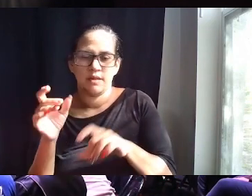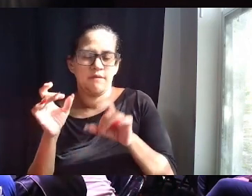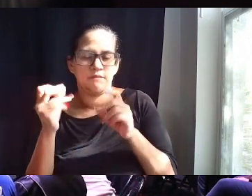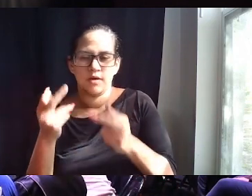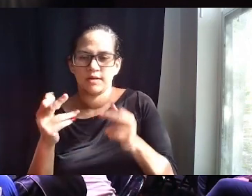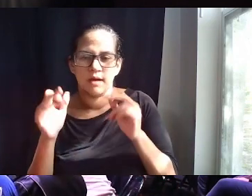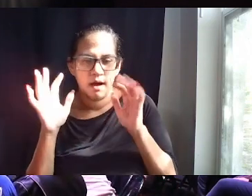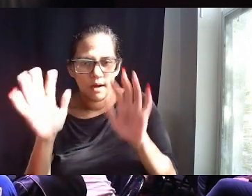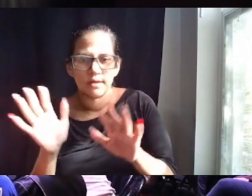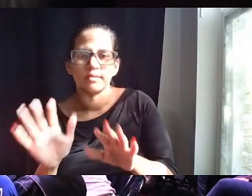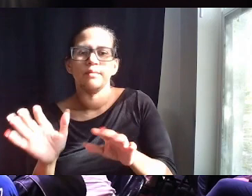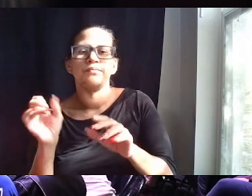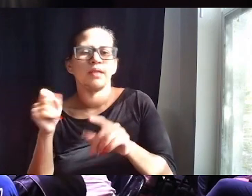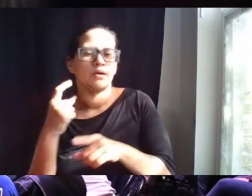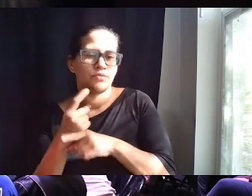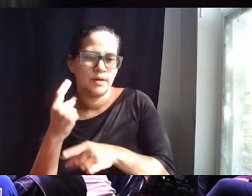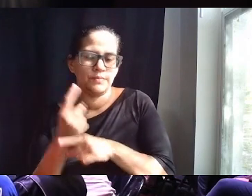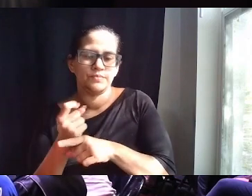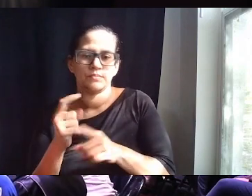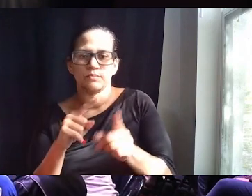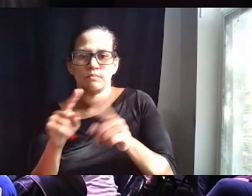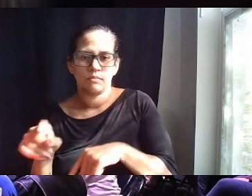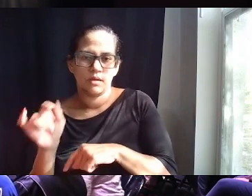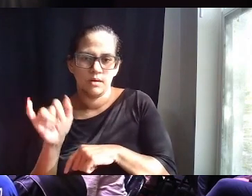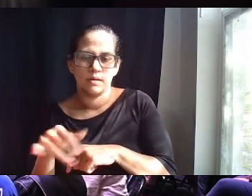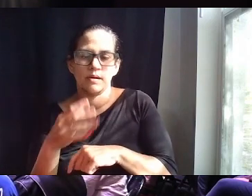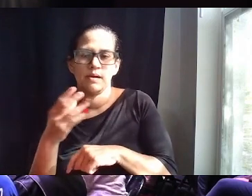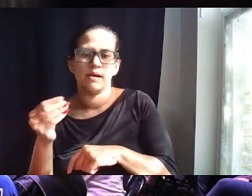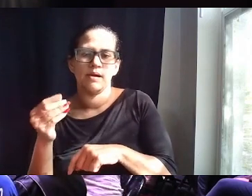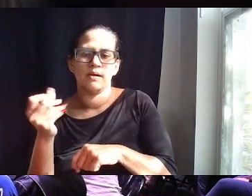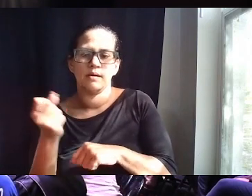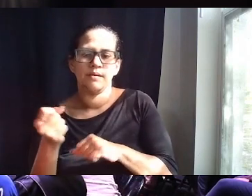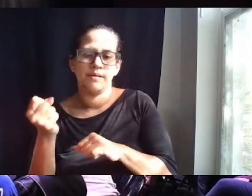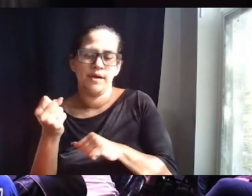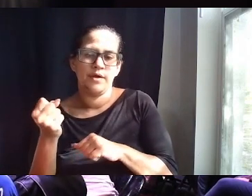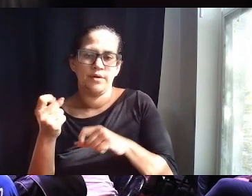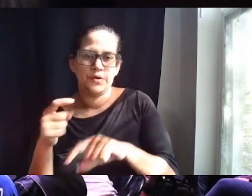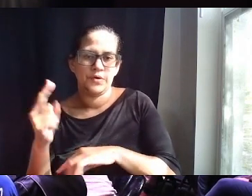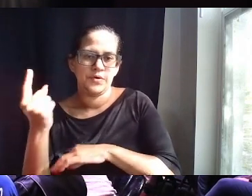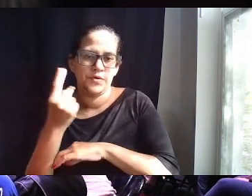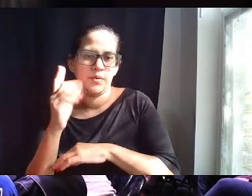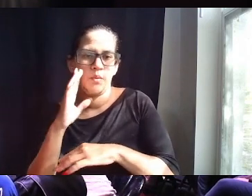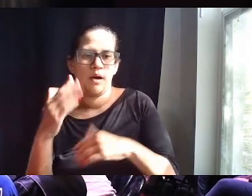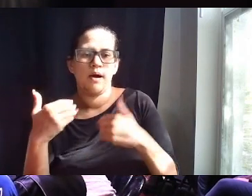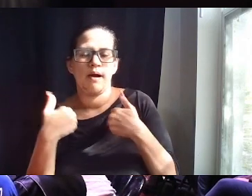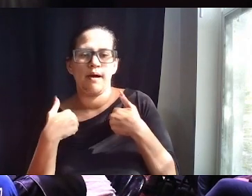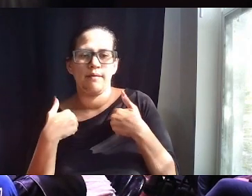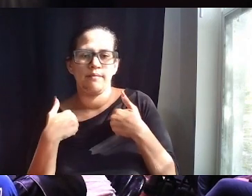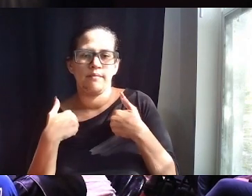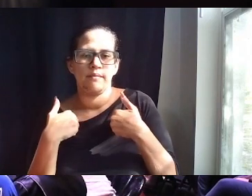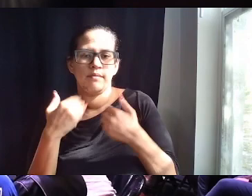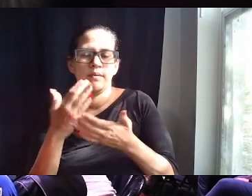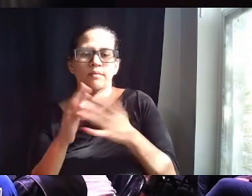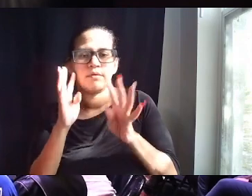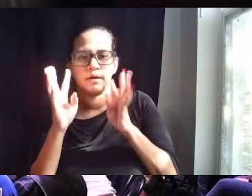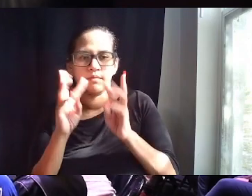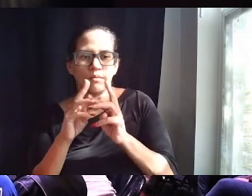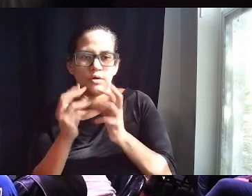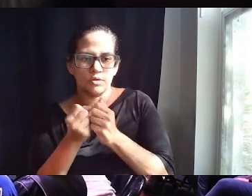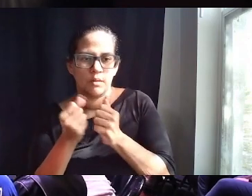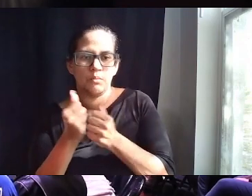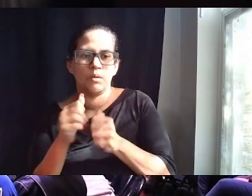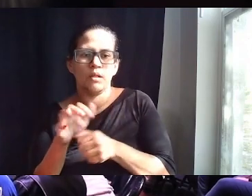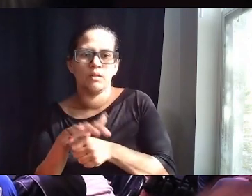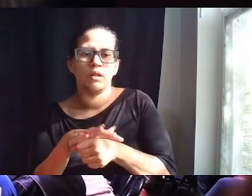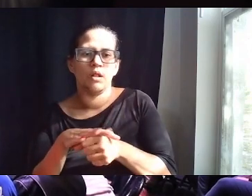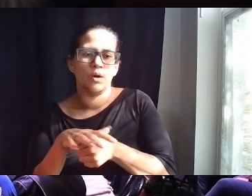So come to that. And then on Saturday during the day, we're going to be having some creative workshops with some local